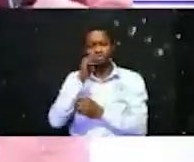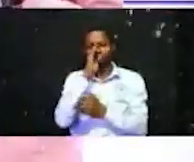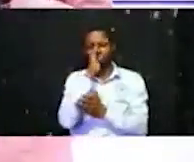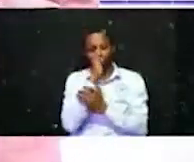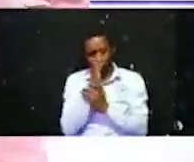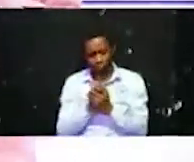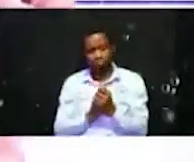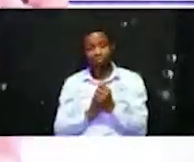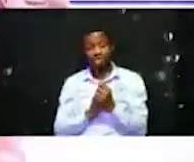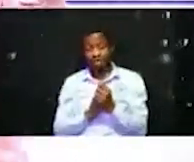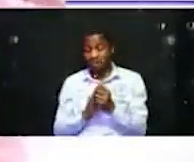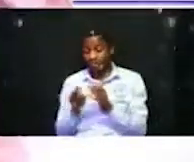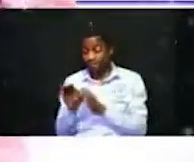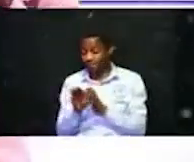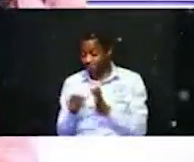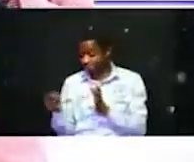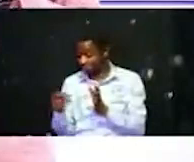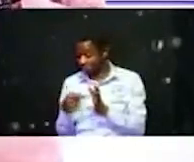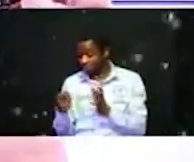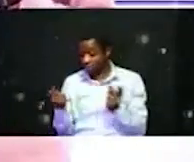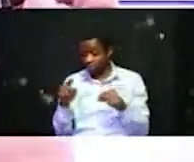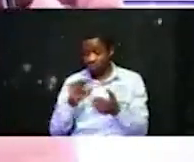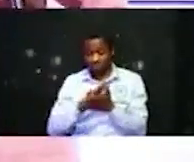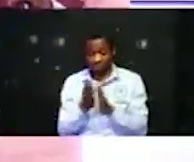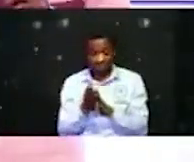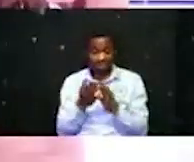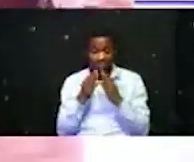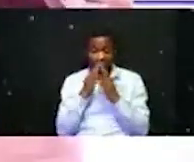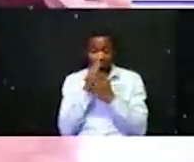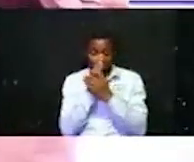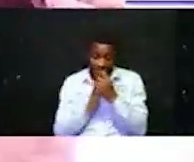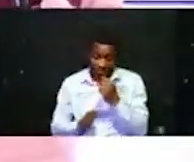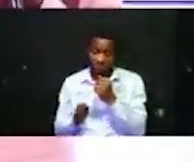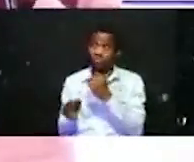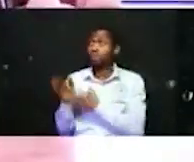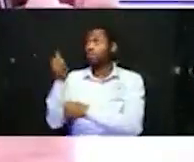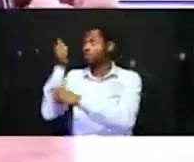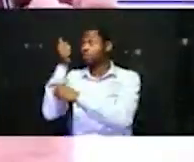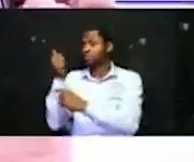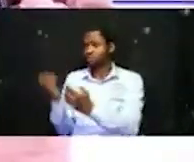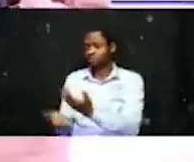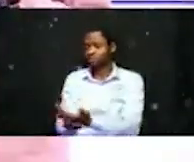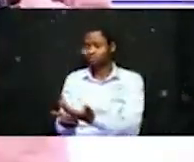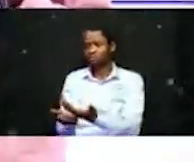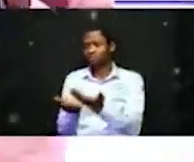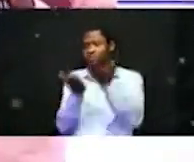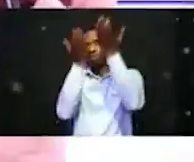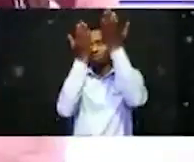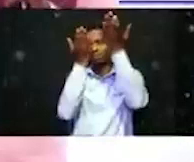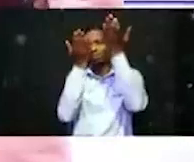we humble ourselves, God will lift us up. So humility brings